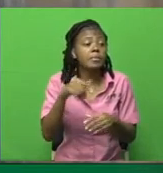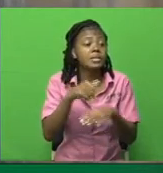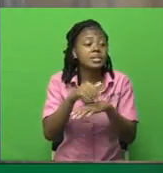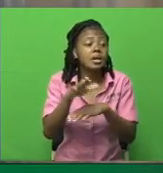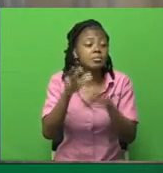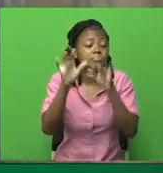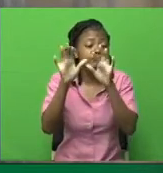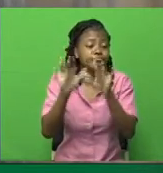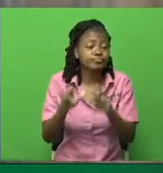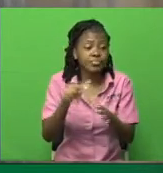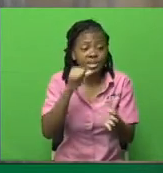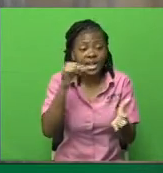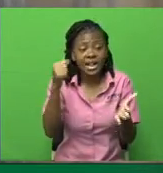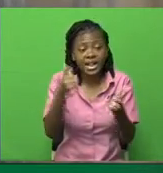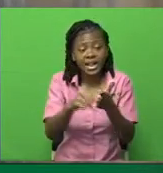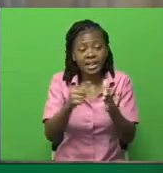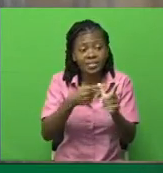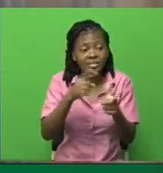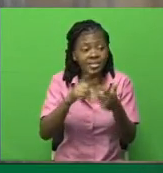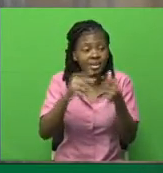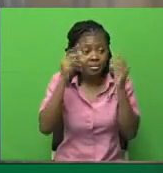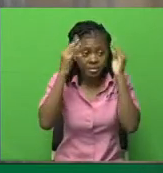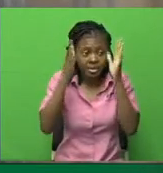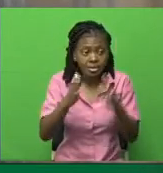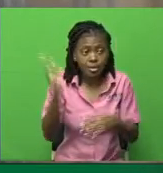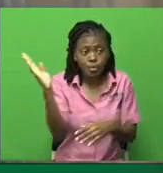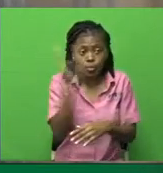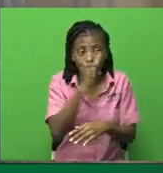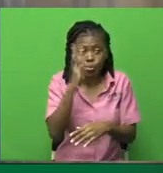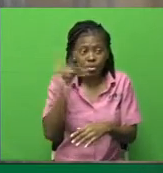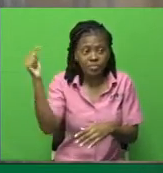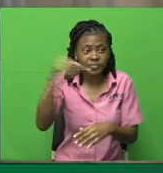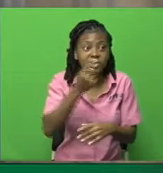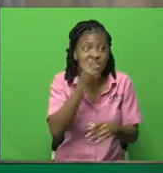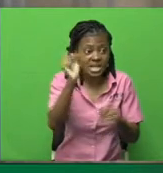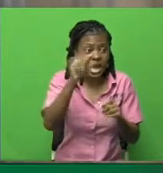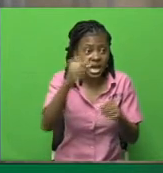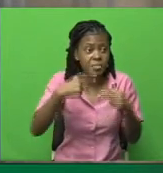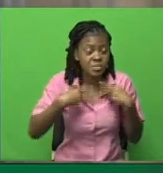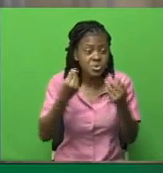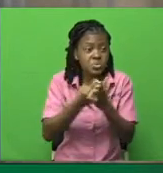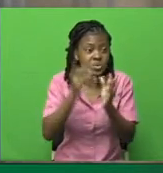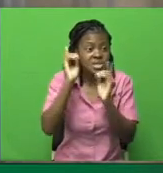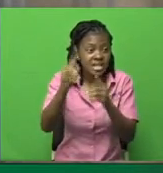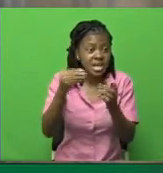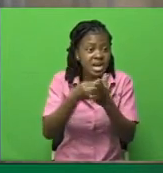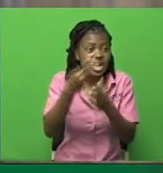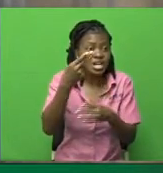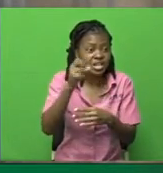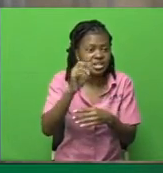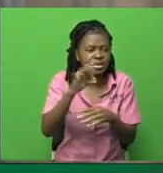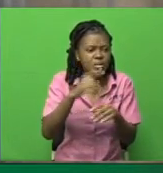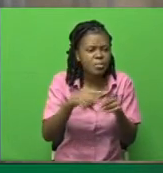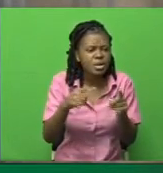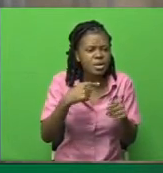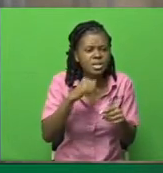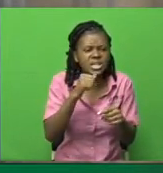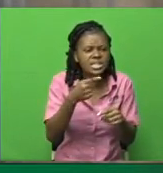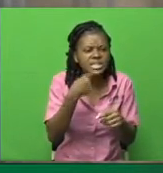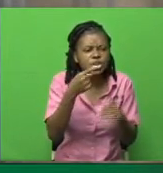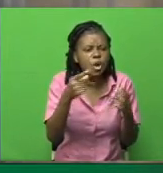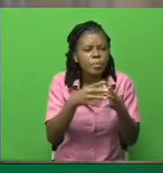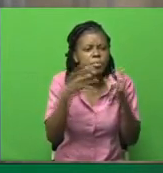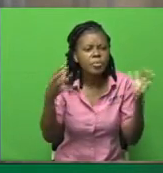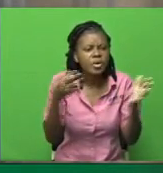is soon to come to Parliament to tell us that he had deposited money but the minister still has not told us what is a net asset